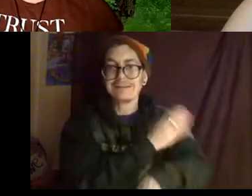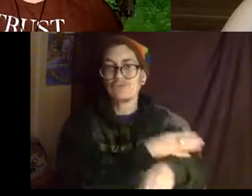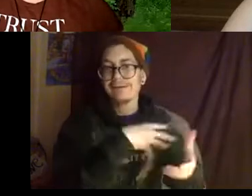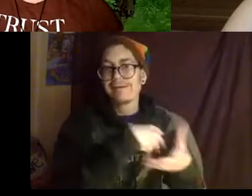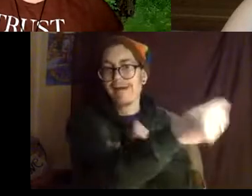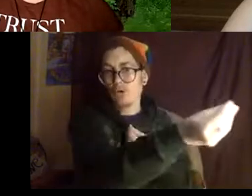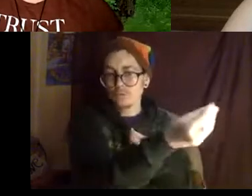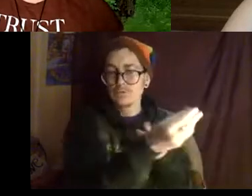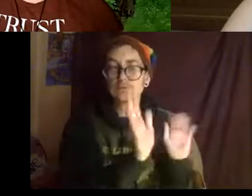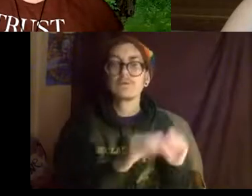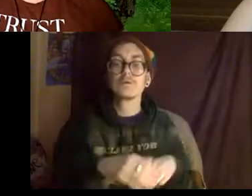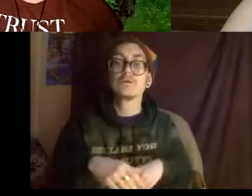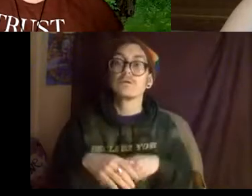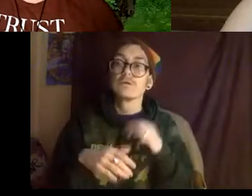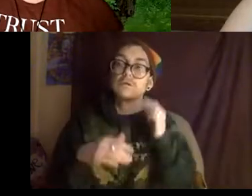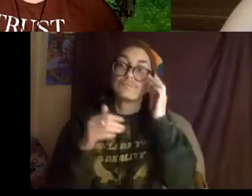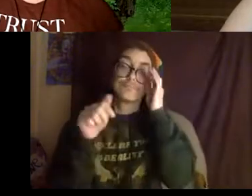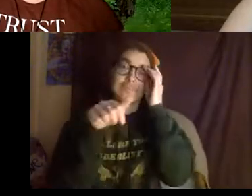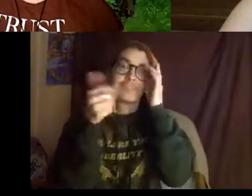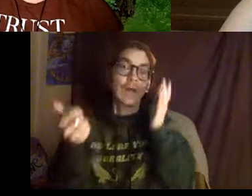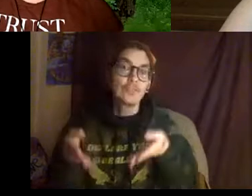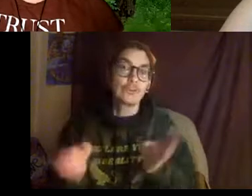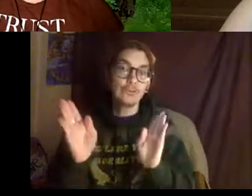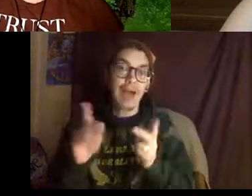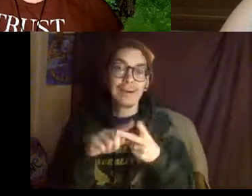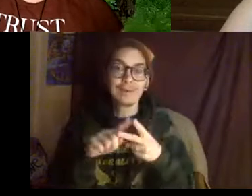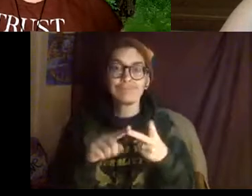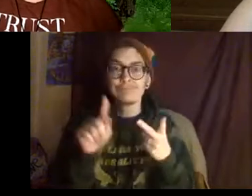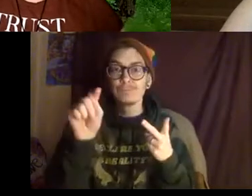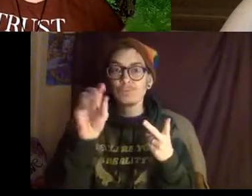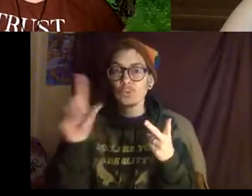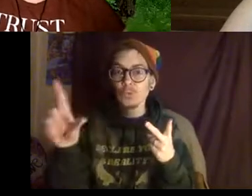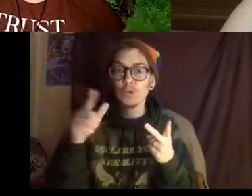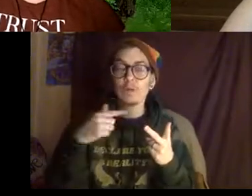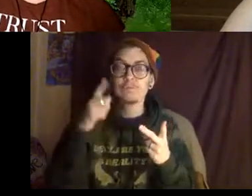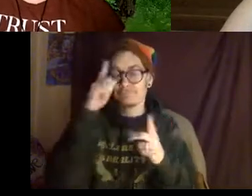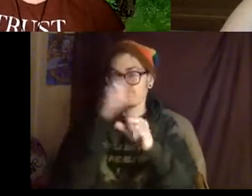neutralize that energy as I discard it from my space and my environment.